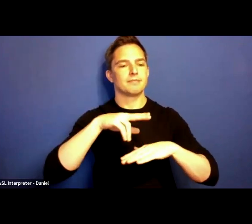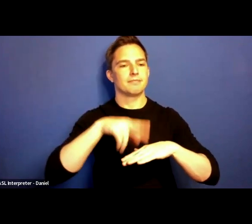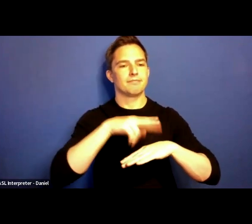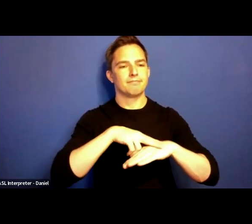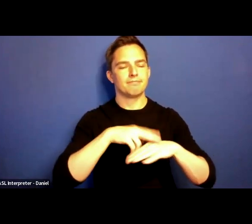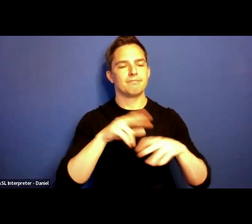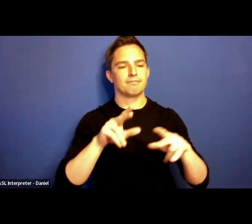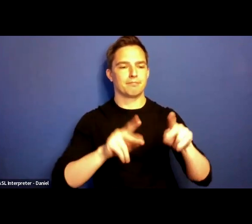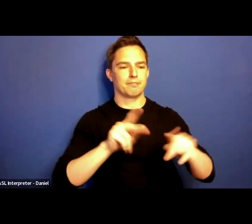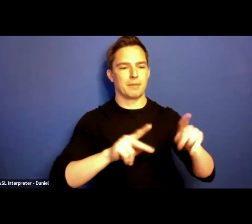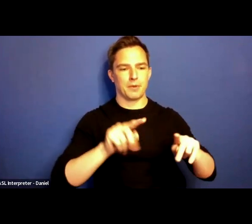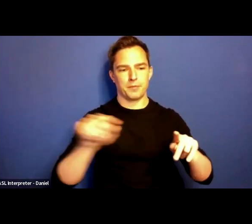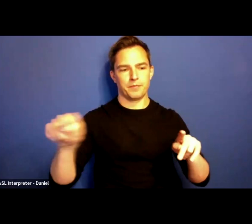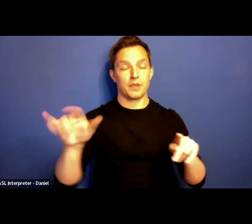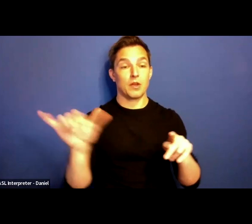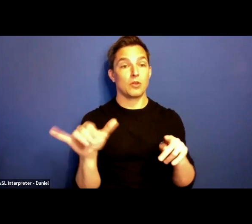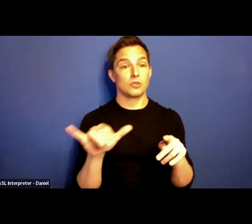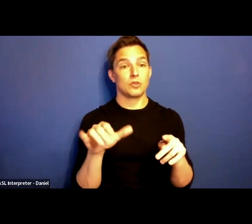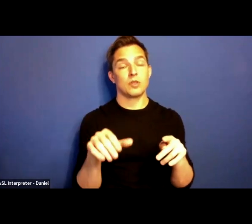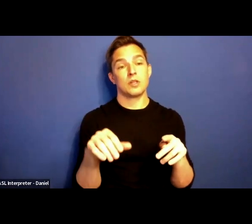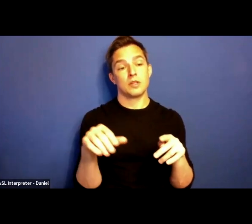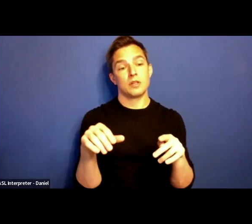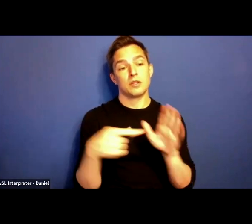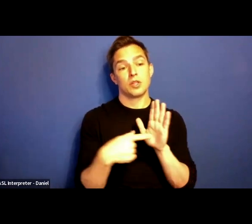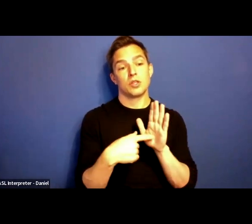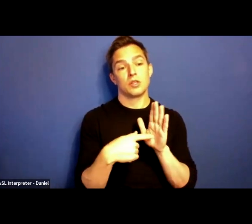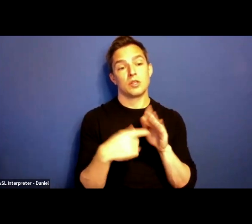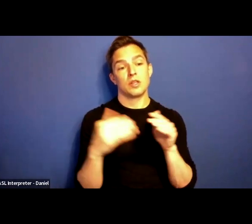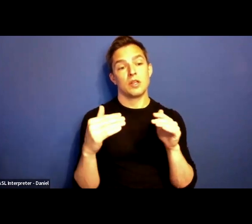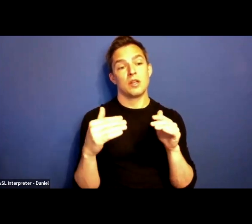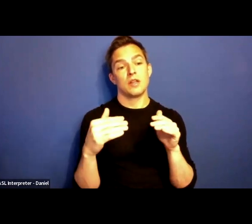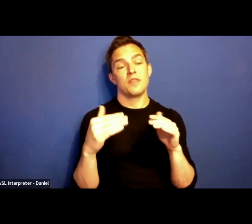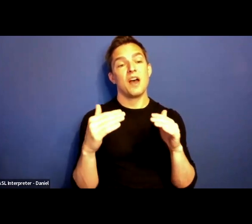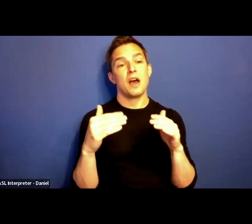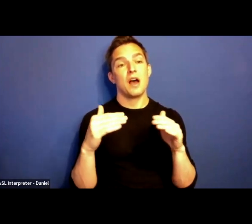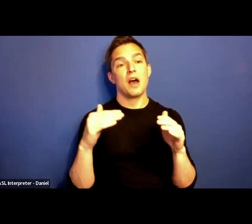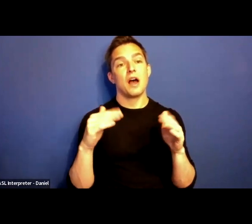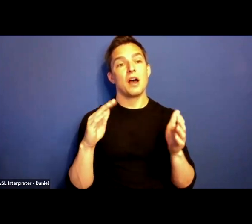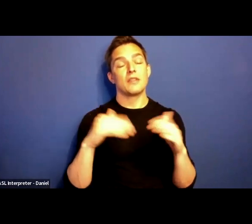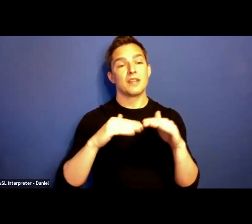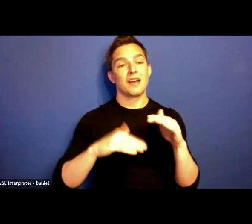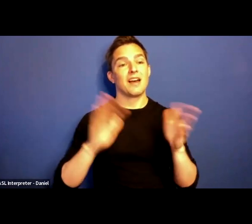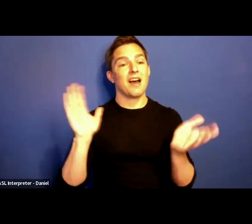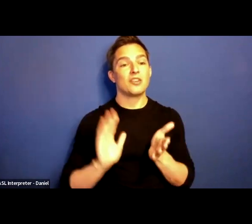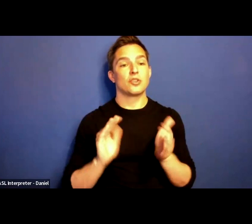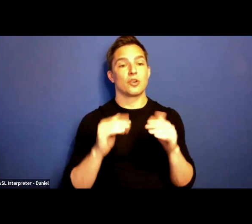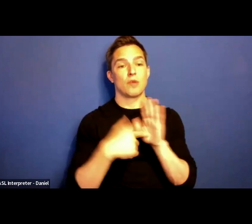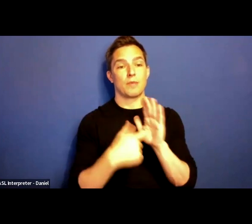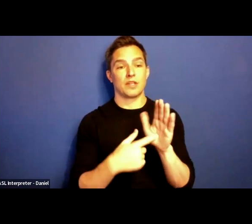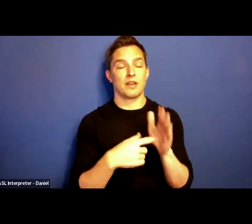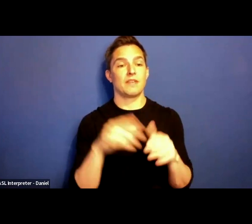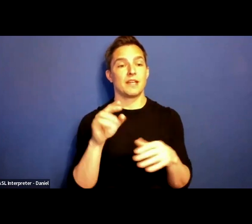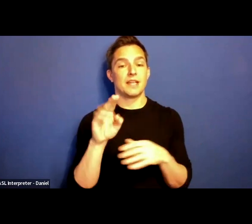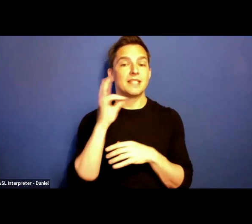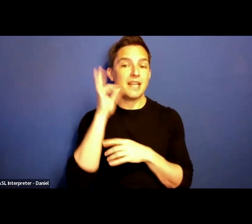like to acknowledge the underrepresentation of Indigenous voices in the prevention scene. It is our